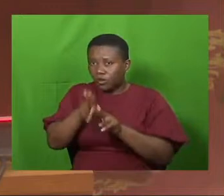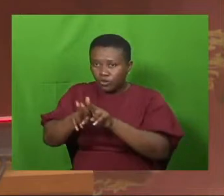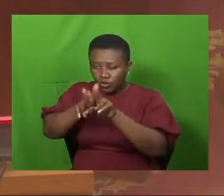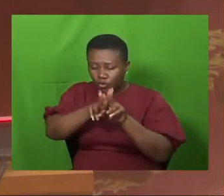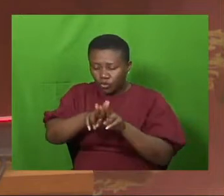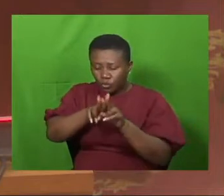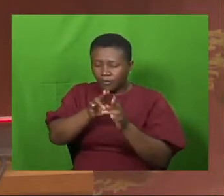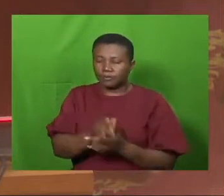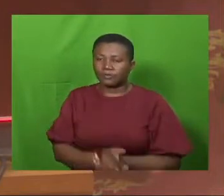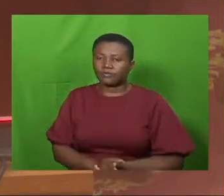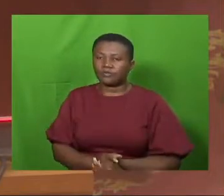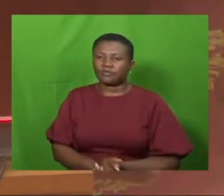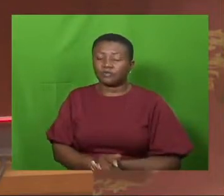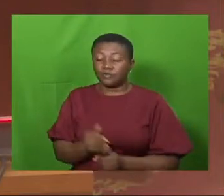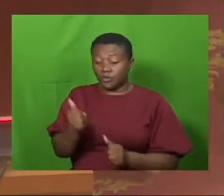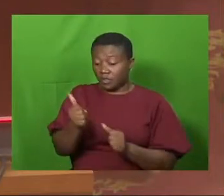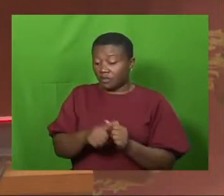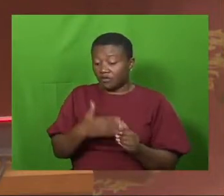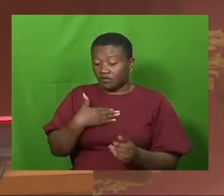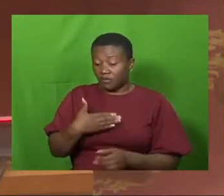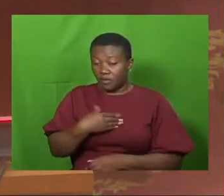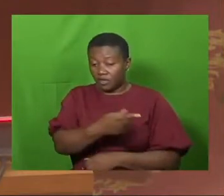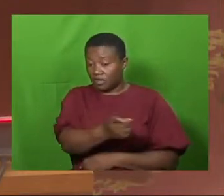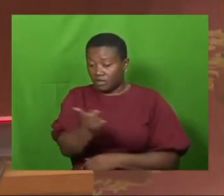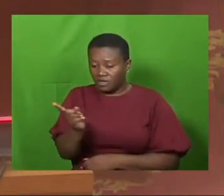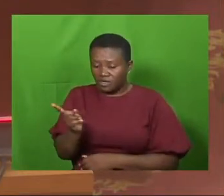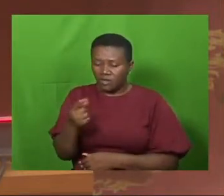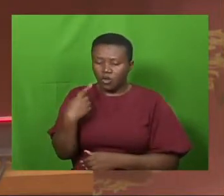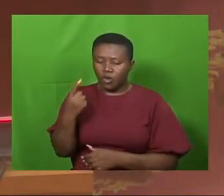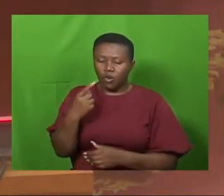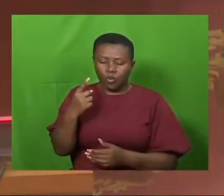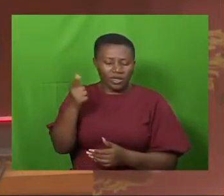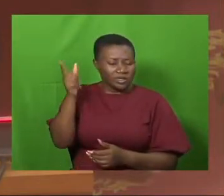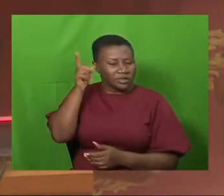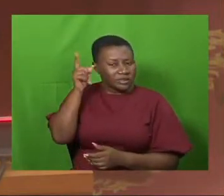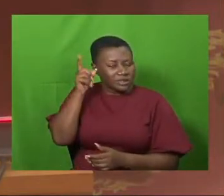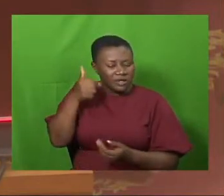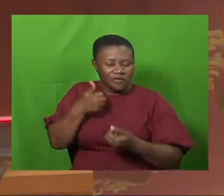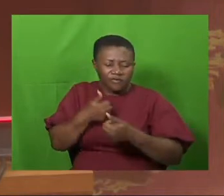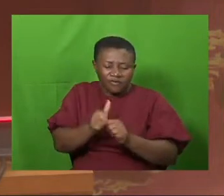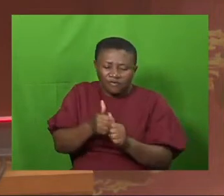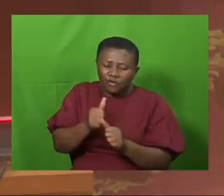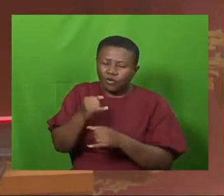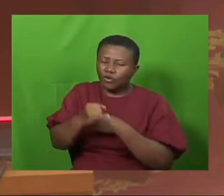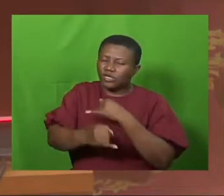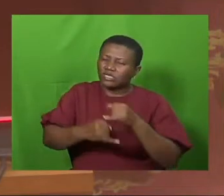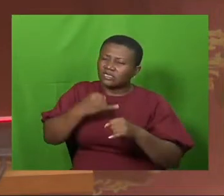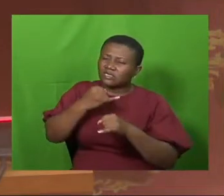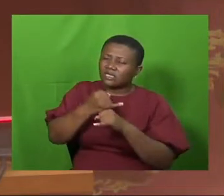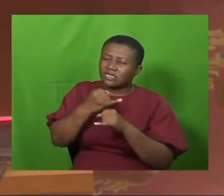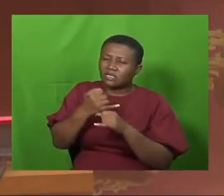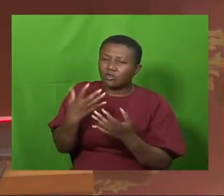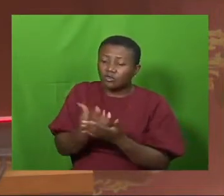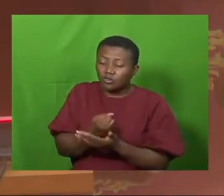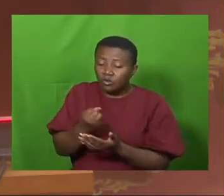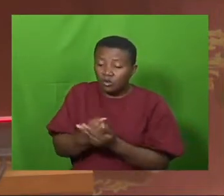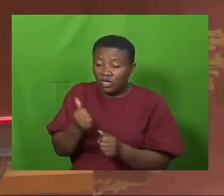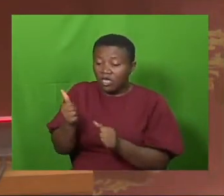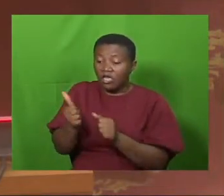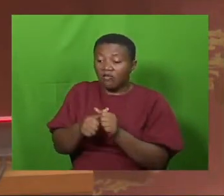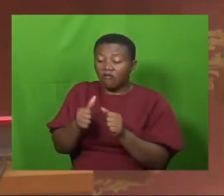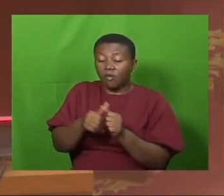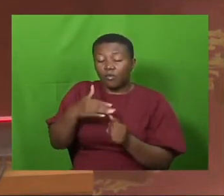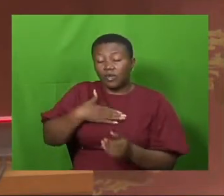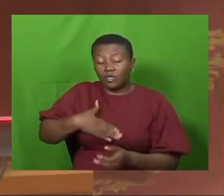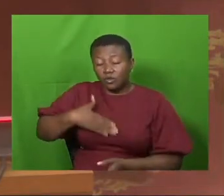in the minimum follows the international news. Every member of parliament here knows about the state of the global economy.